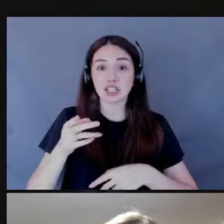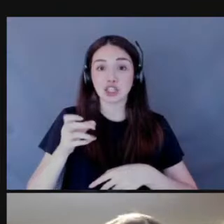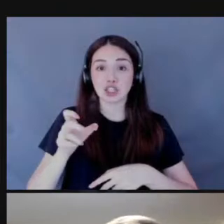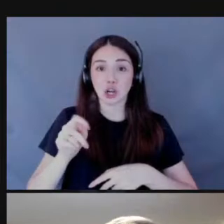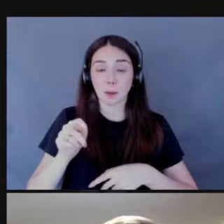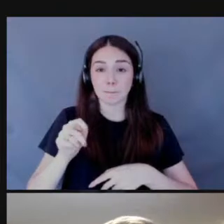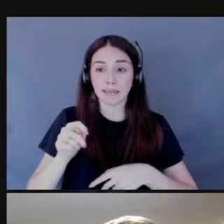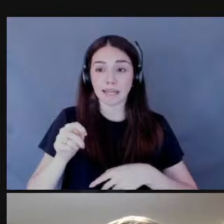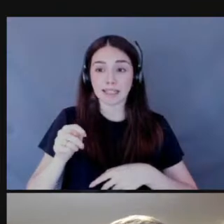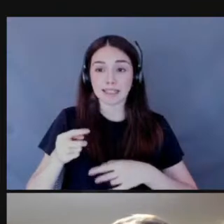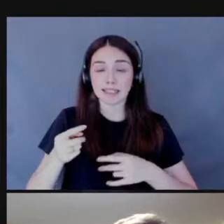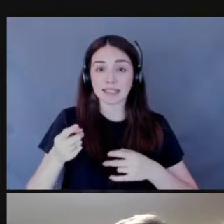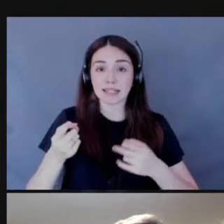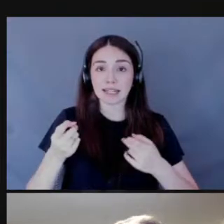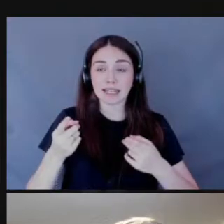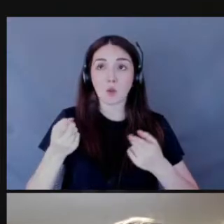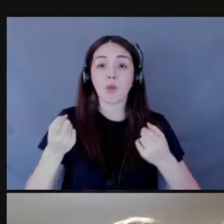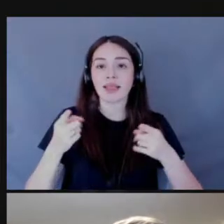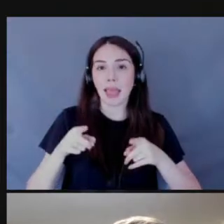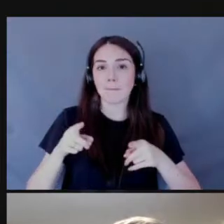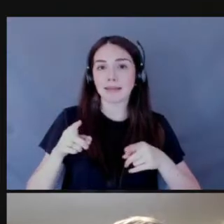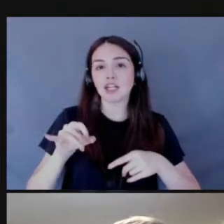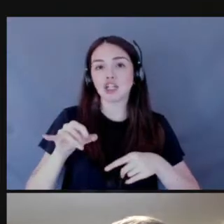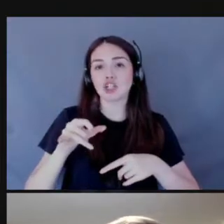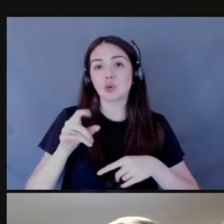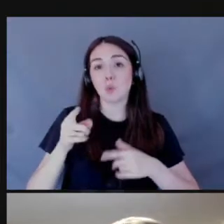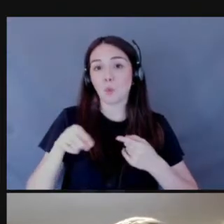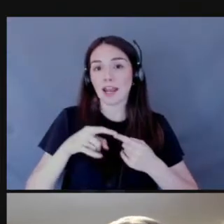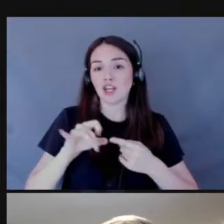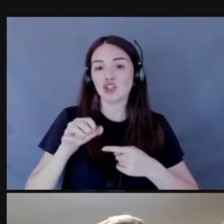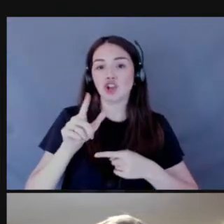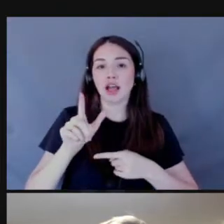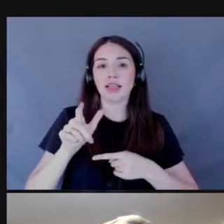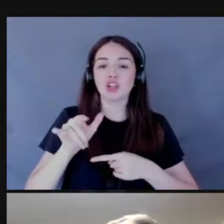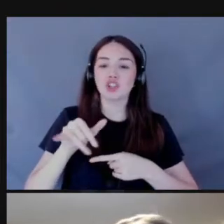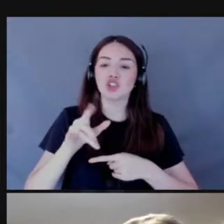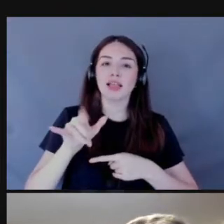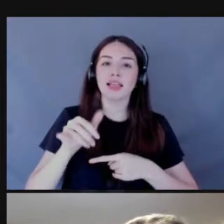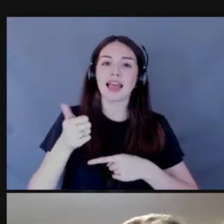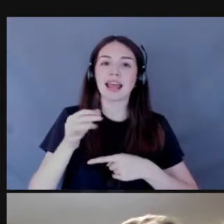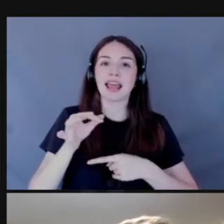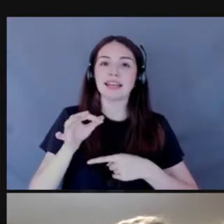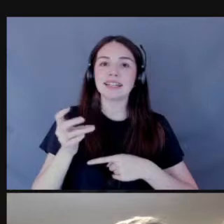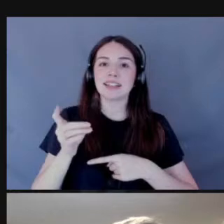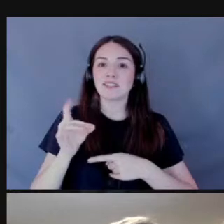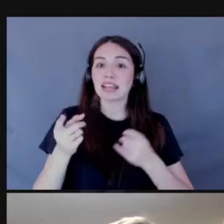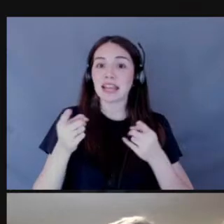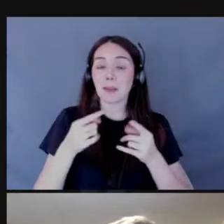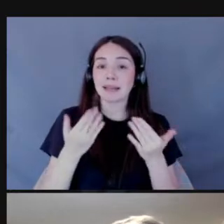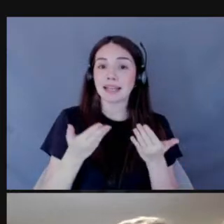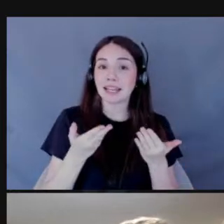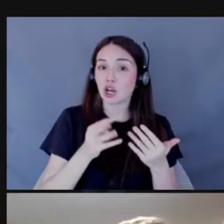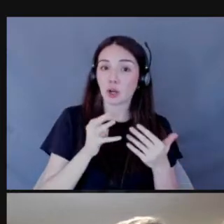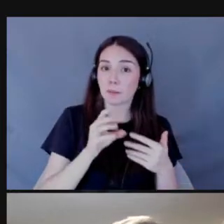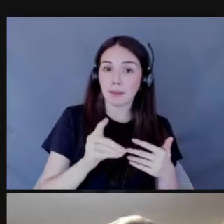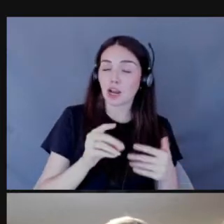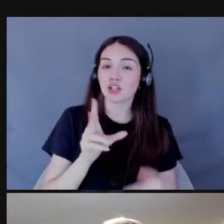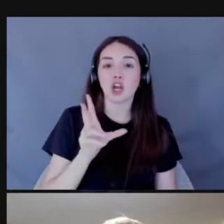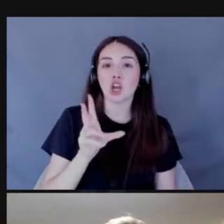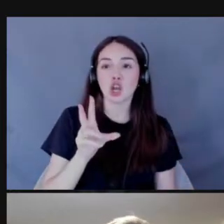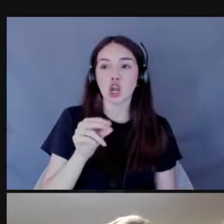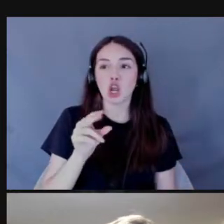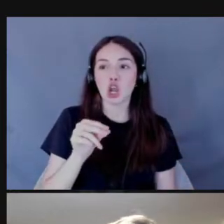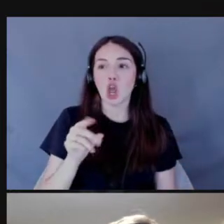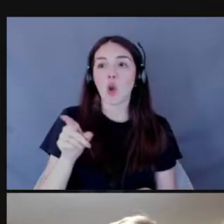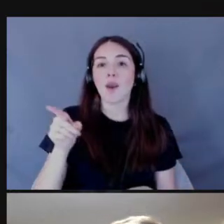took place, I should say, in July of 1978. And they took place not in Maryland, but more or less in Virginia. They